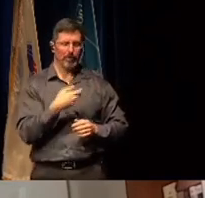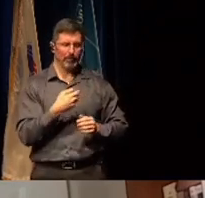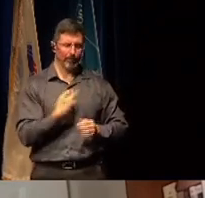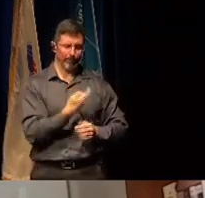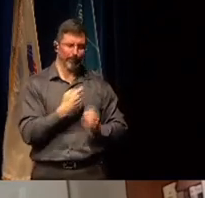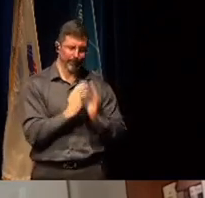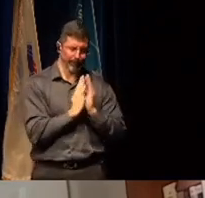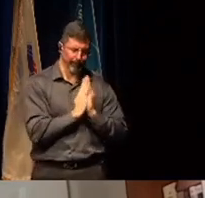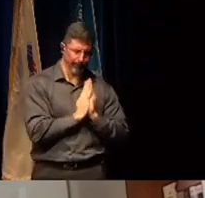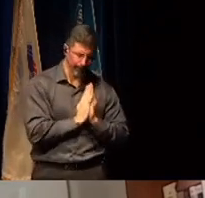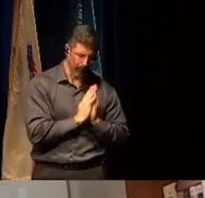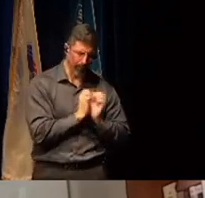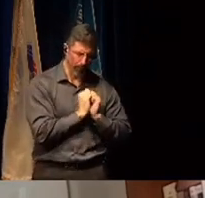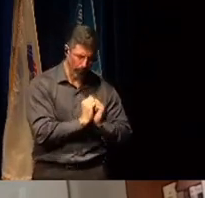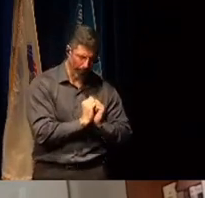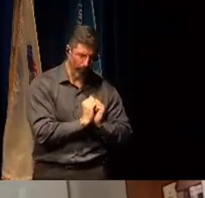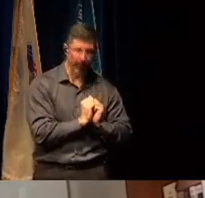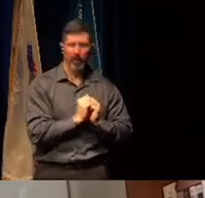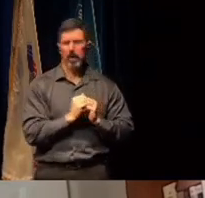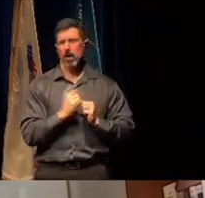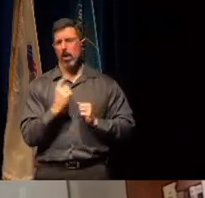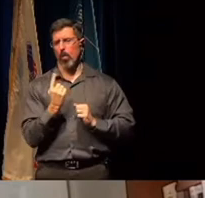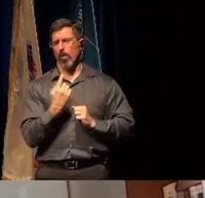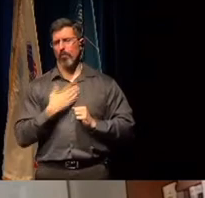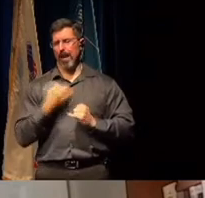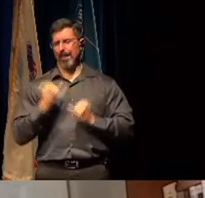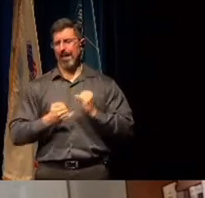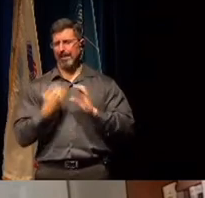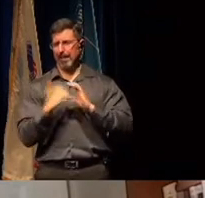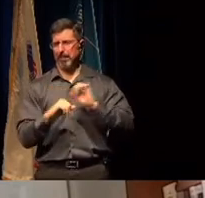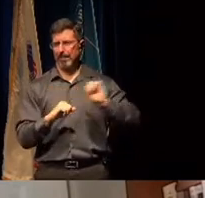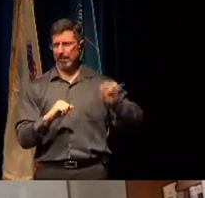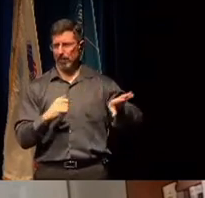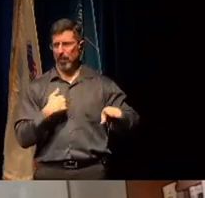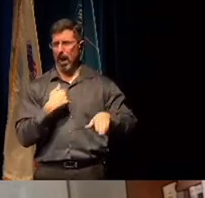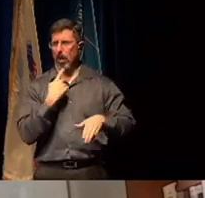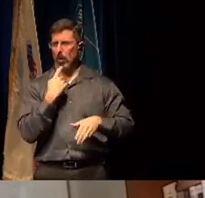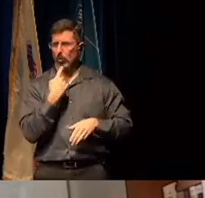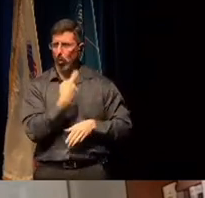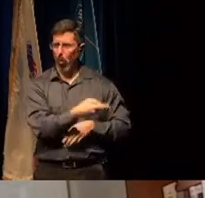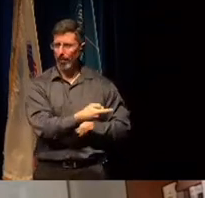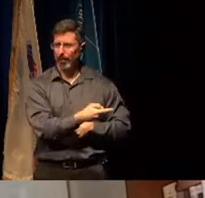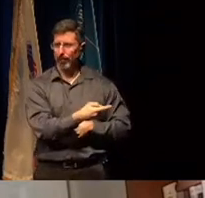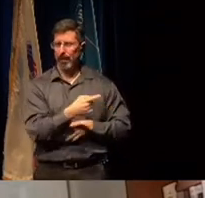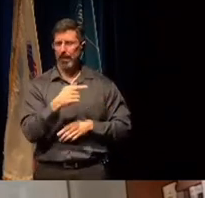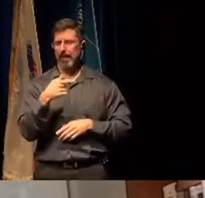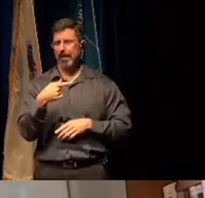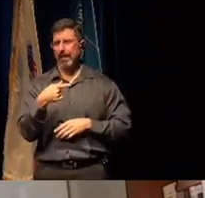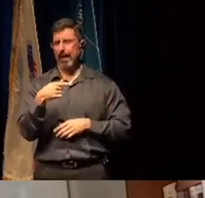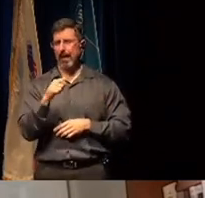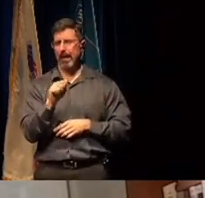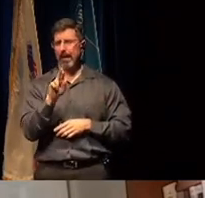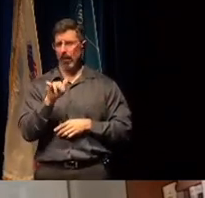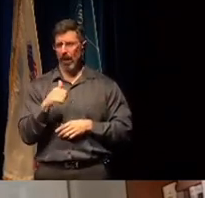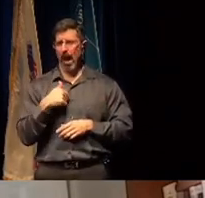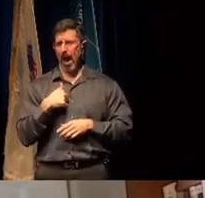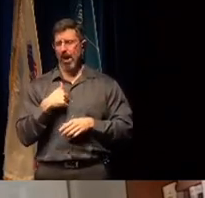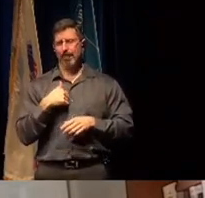In one of the last emails I sent to Gary, I wrote these words, "Gary, I've been drawing strength lately from Psalm